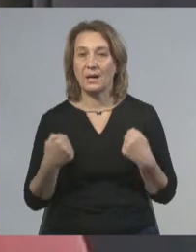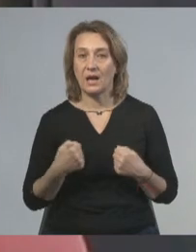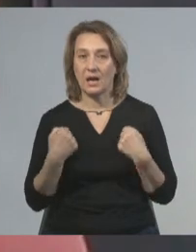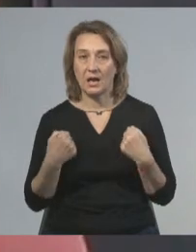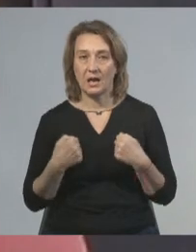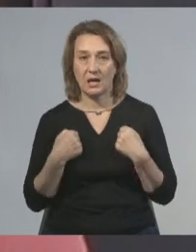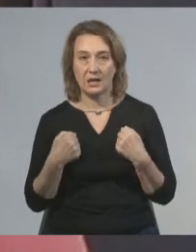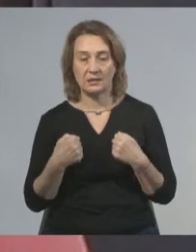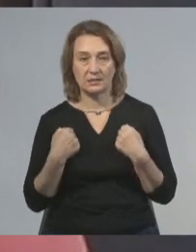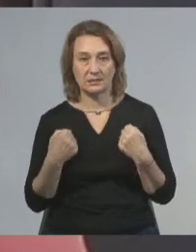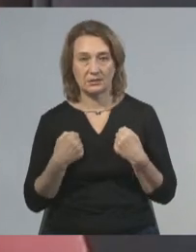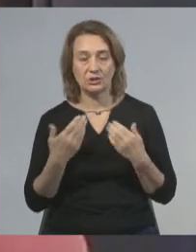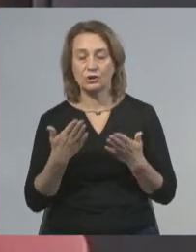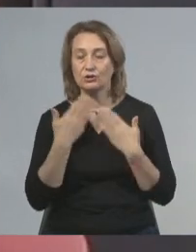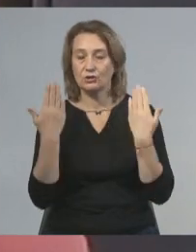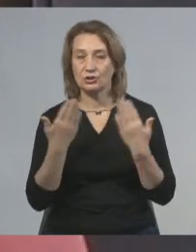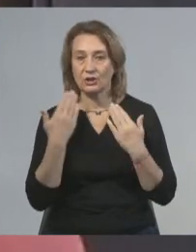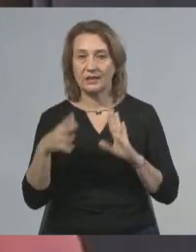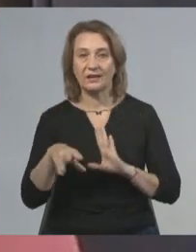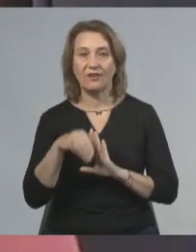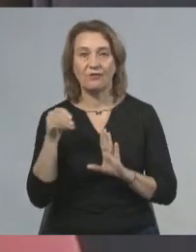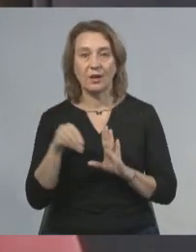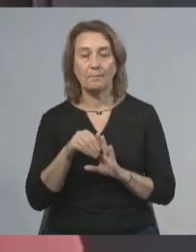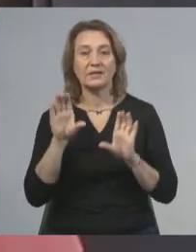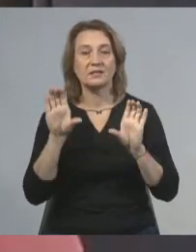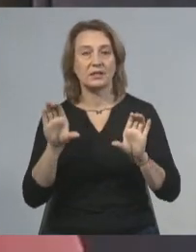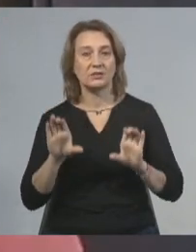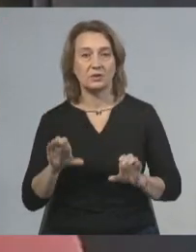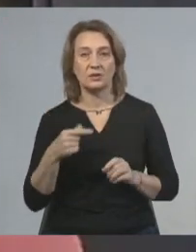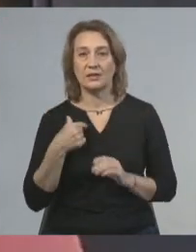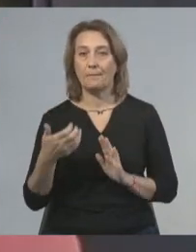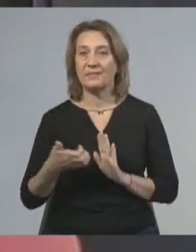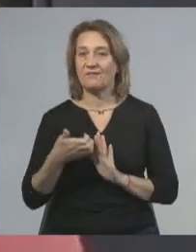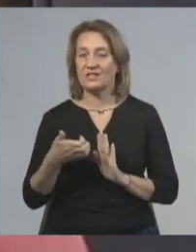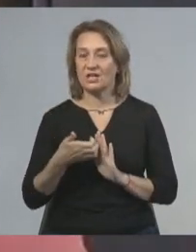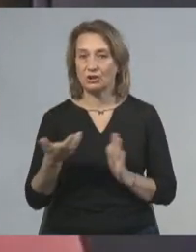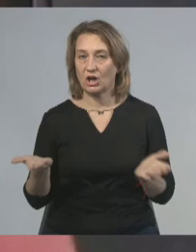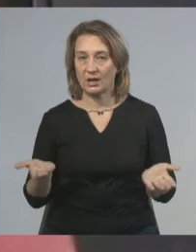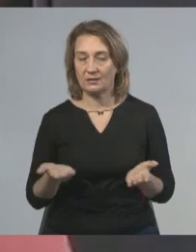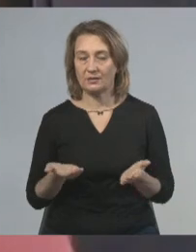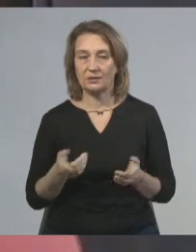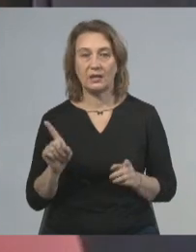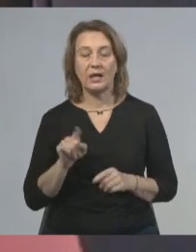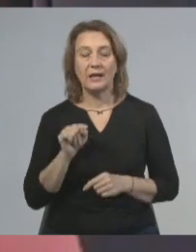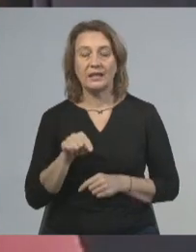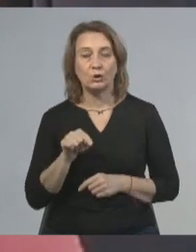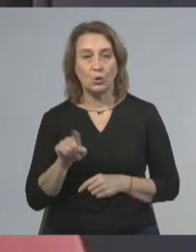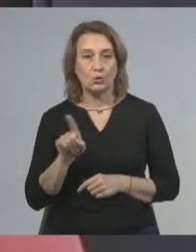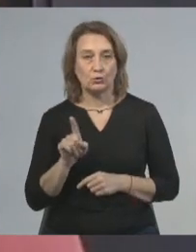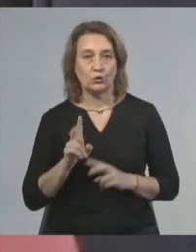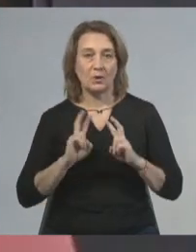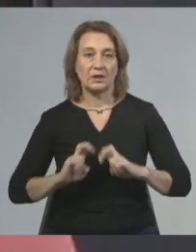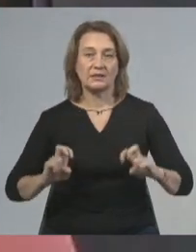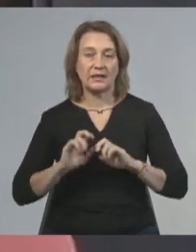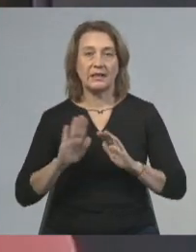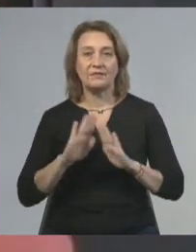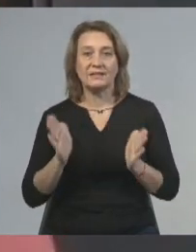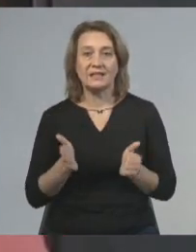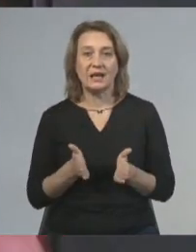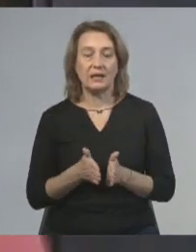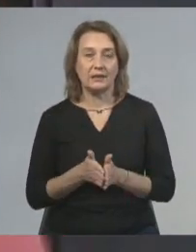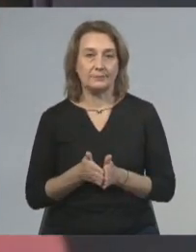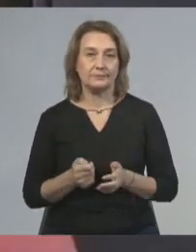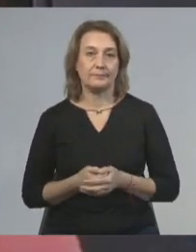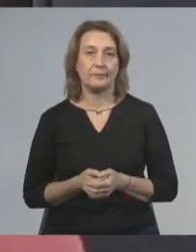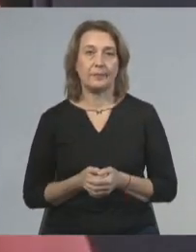well you know we tried to read the new election code but unfortunately we lack expertise to be able to understand